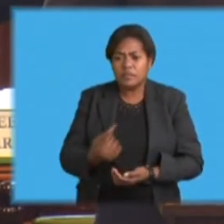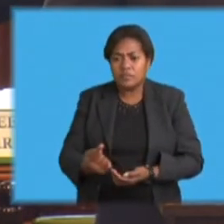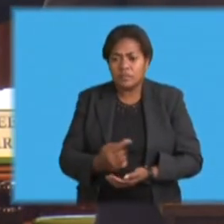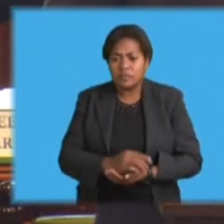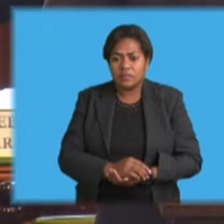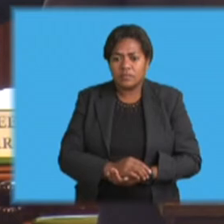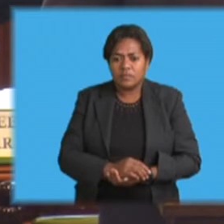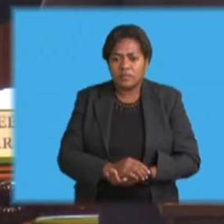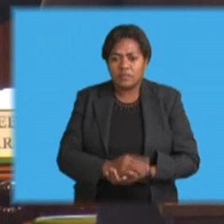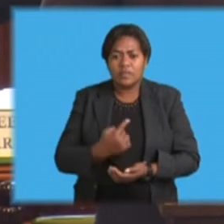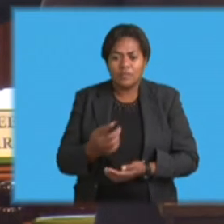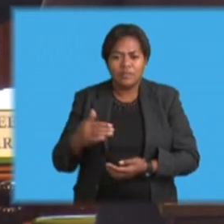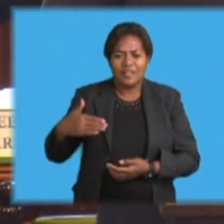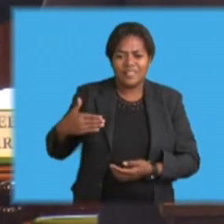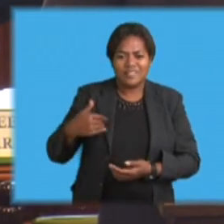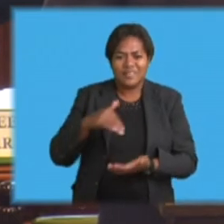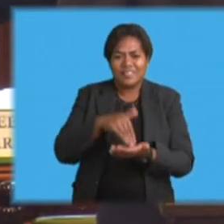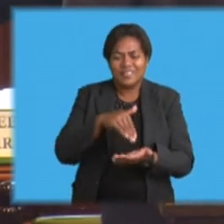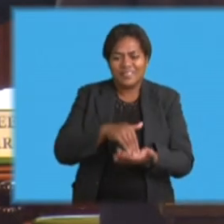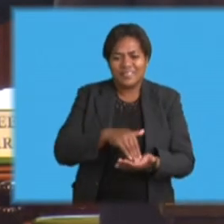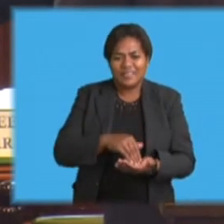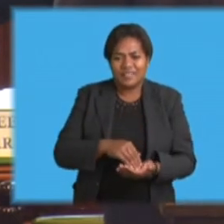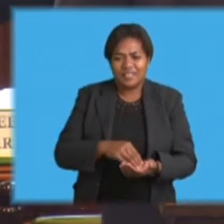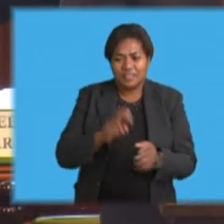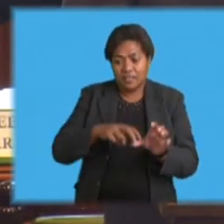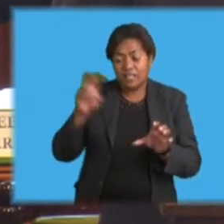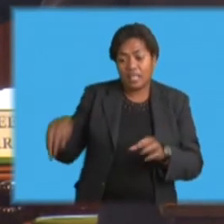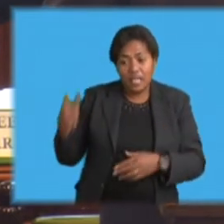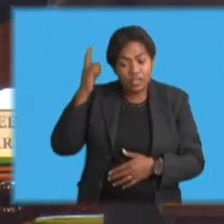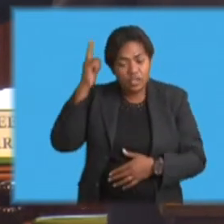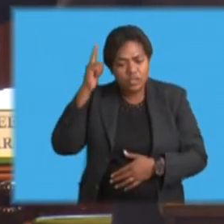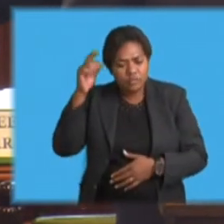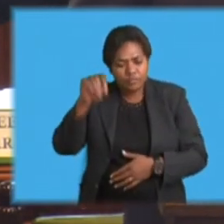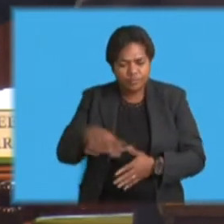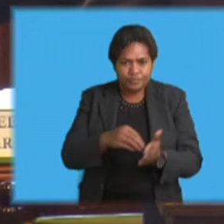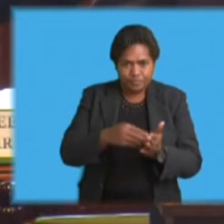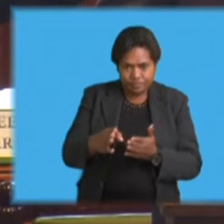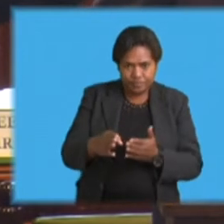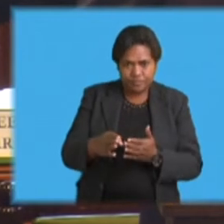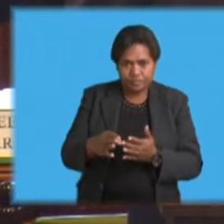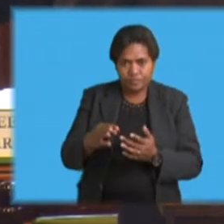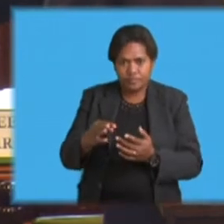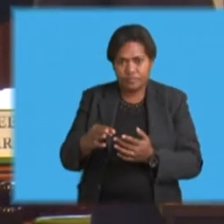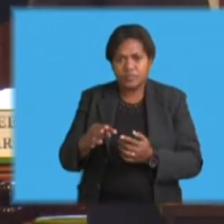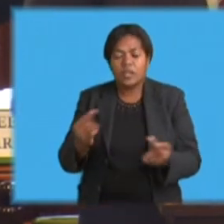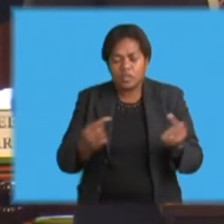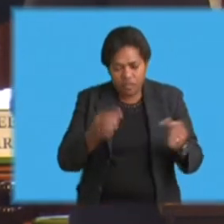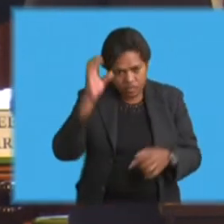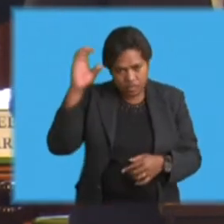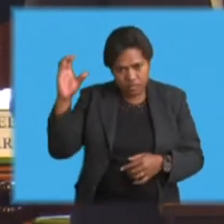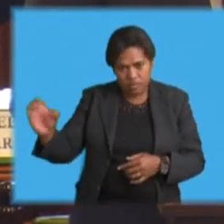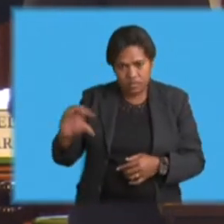in the health sector. These retired teachers have put their mark in the regional countries through the improvement of student learning